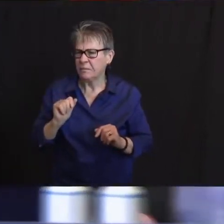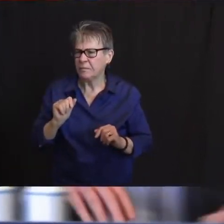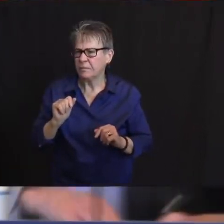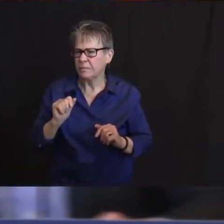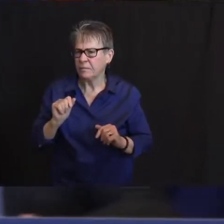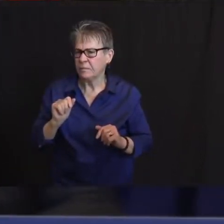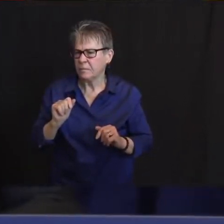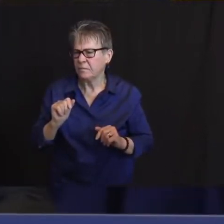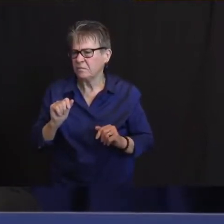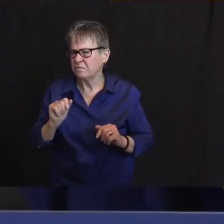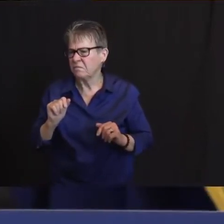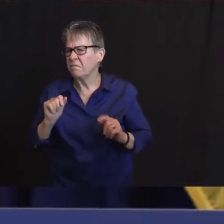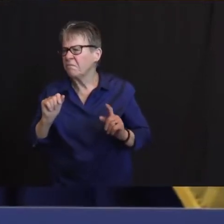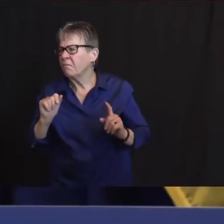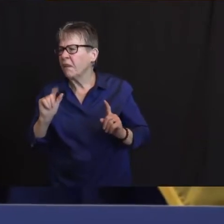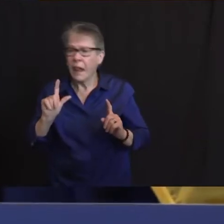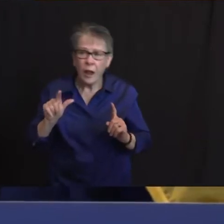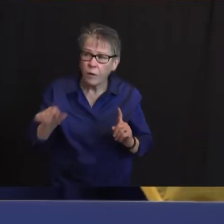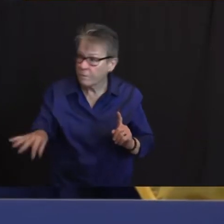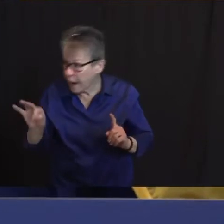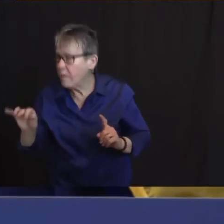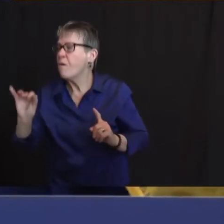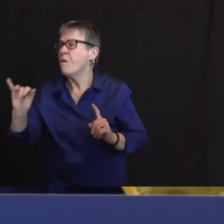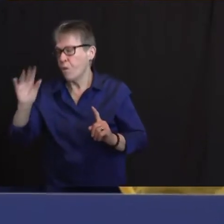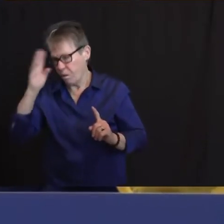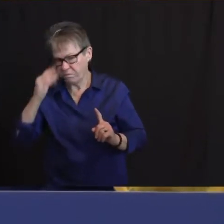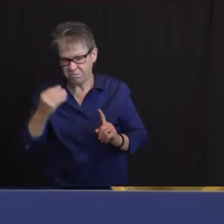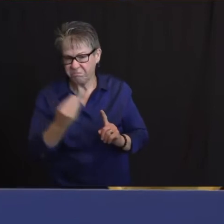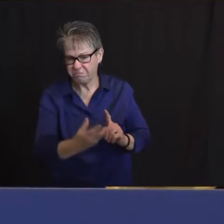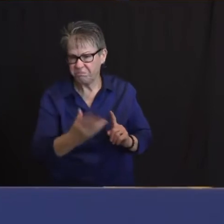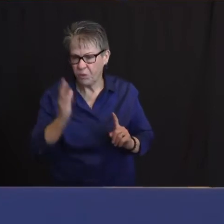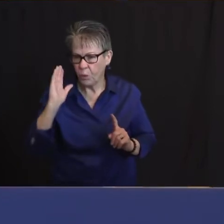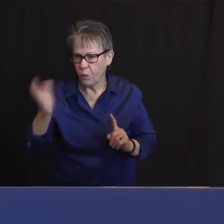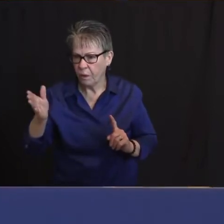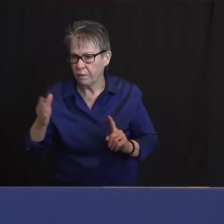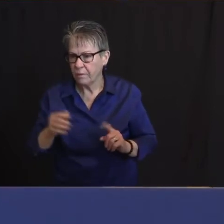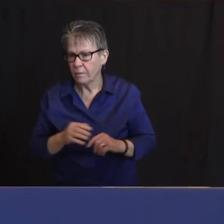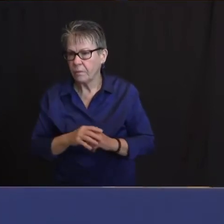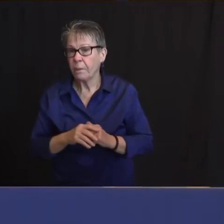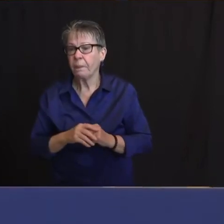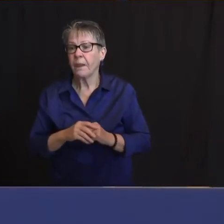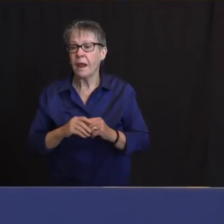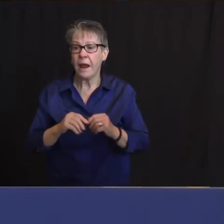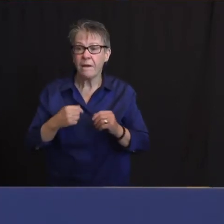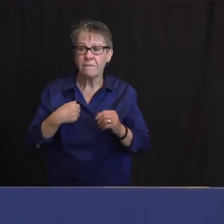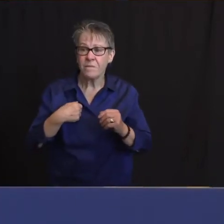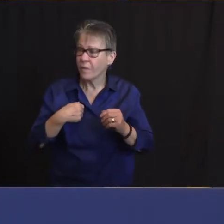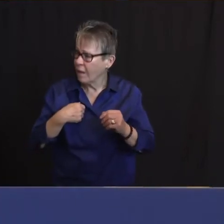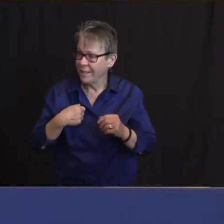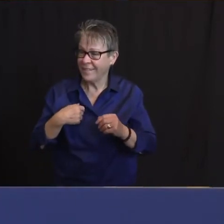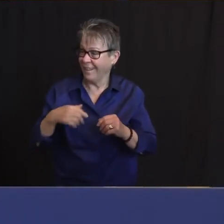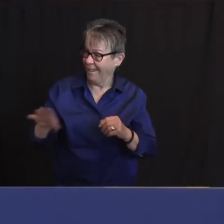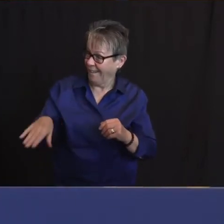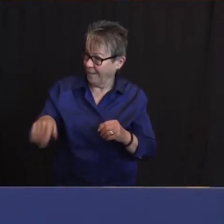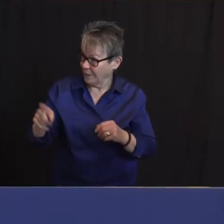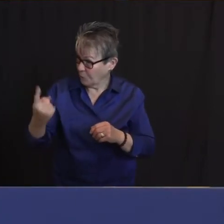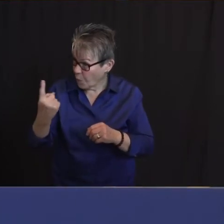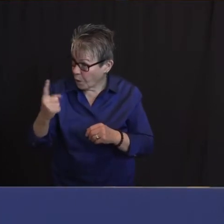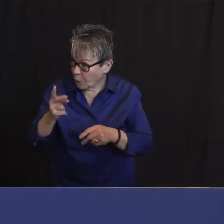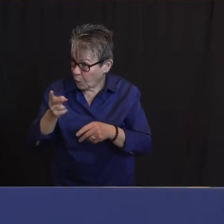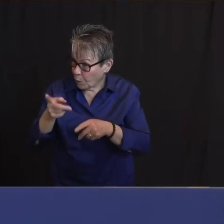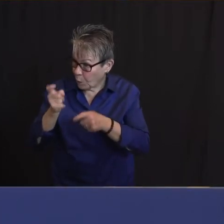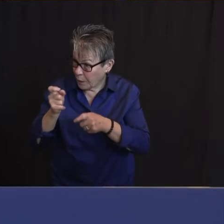Sir? All right, just one quick question for you today. Music to my ears. Governor, with the